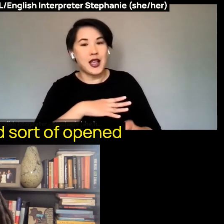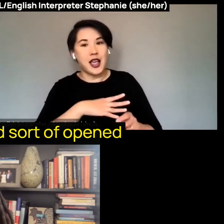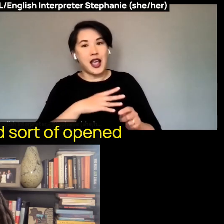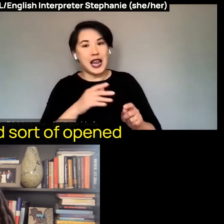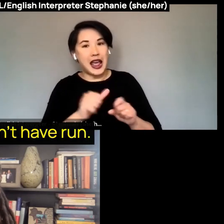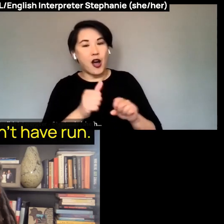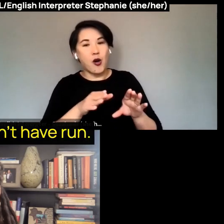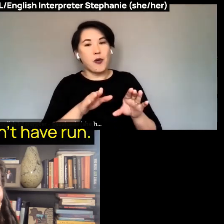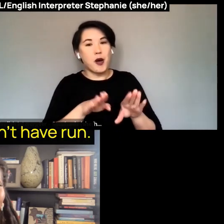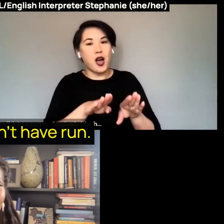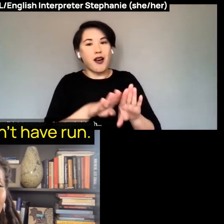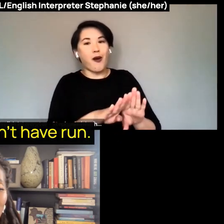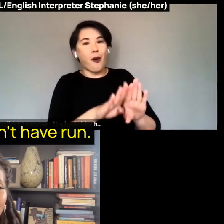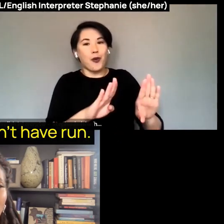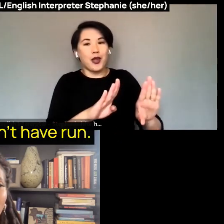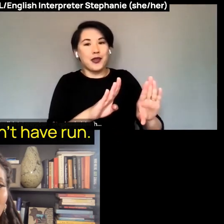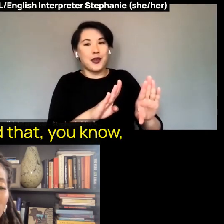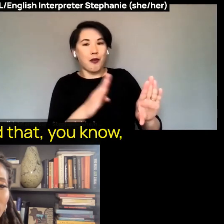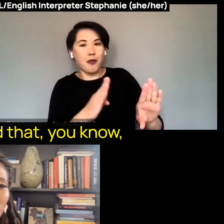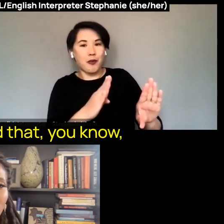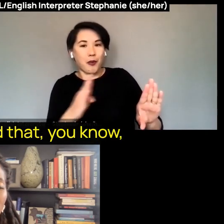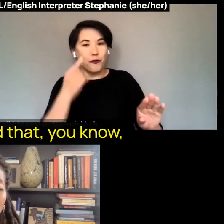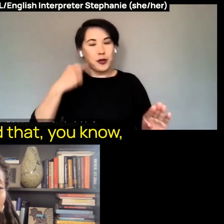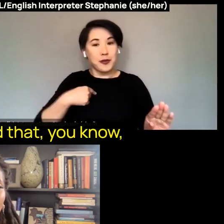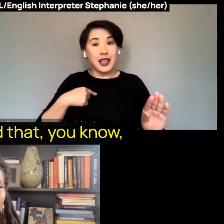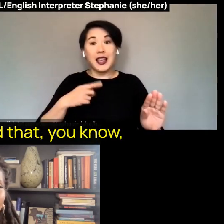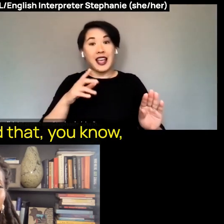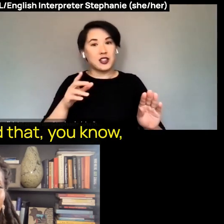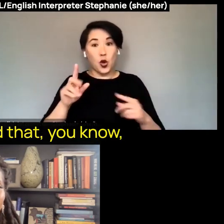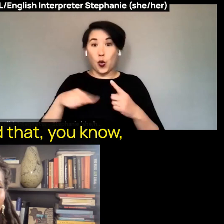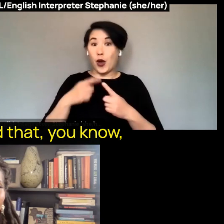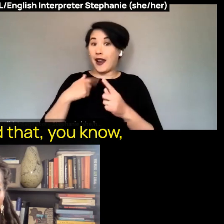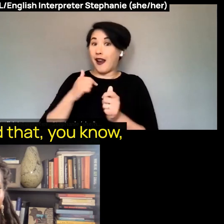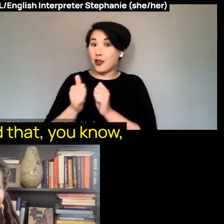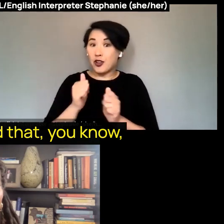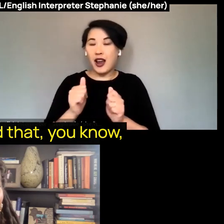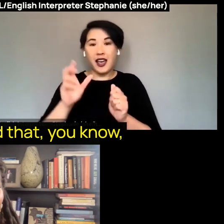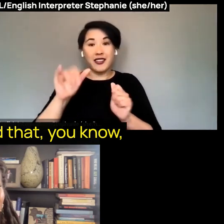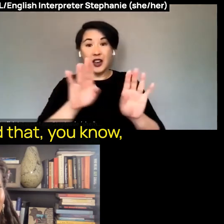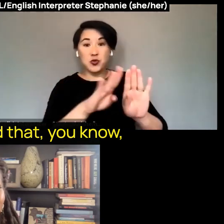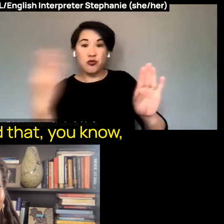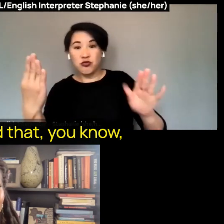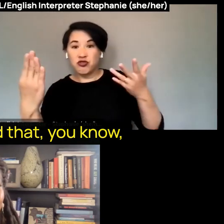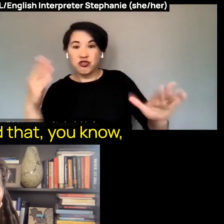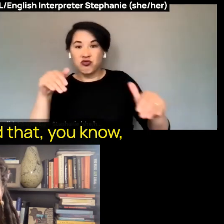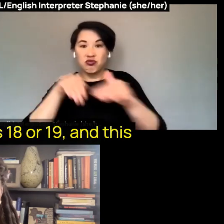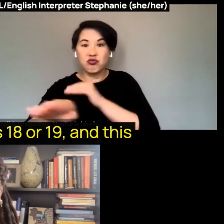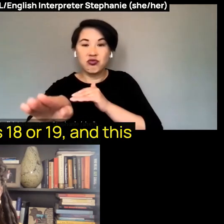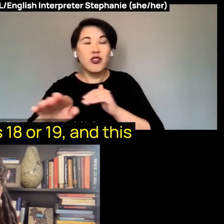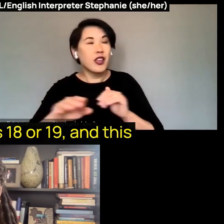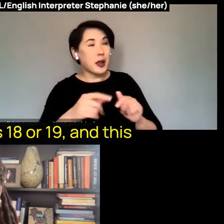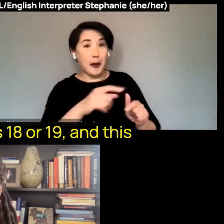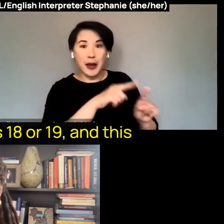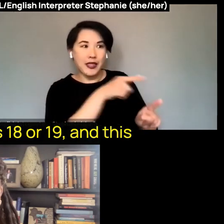sort of opened the door, I couldn't have run. And so I realized that, you know,